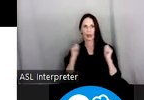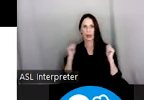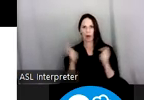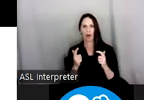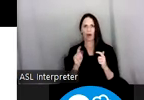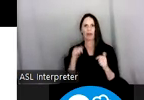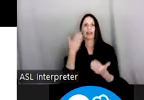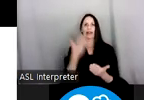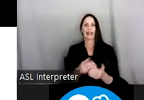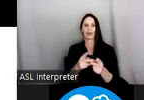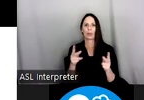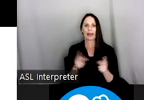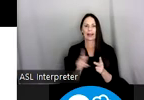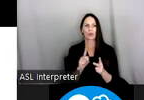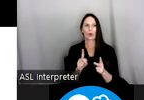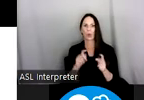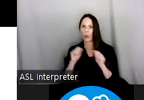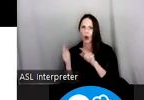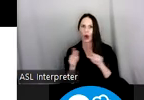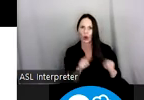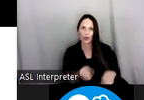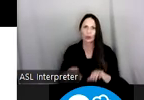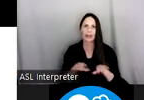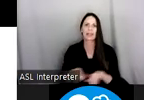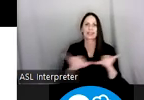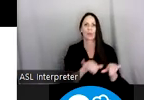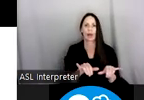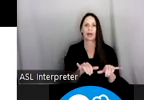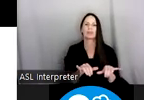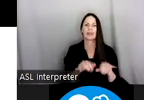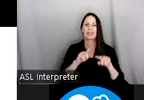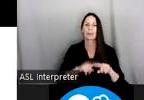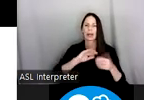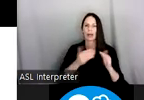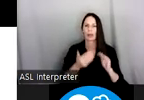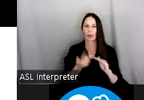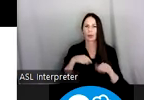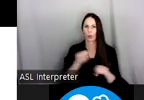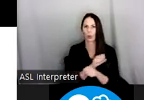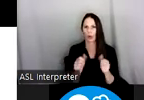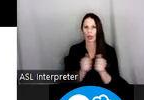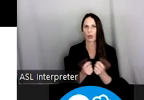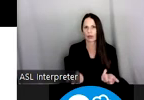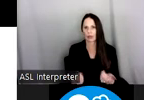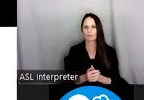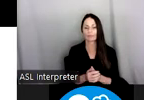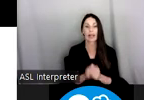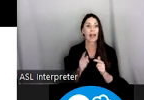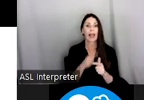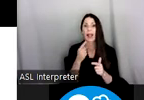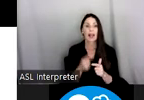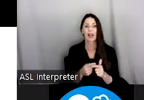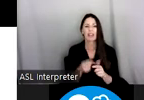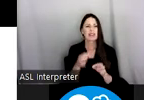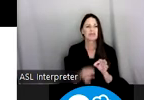a similar way, depending on communities we're working with, right? And then there's just